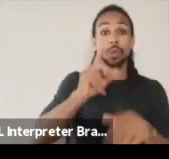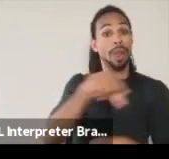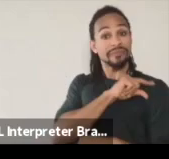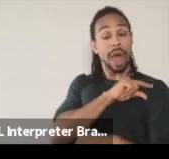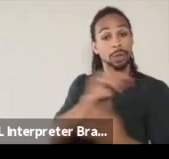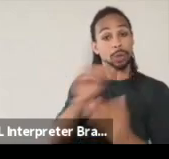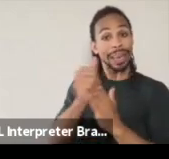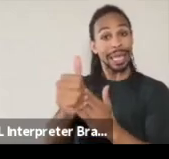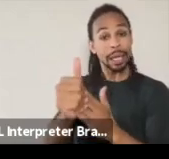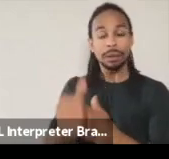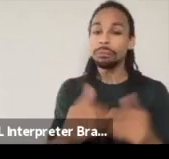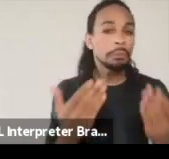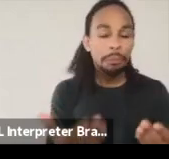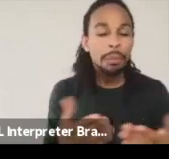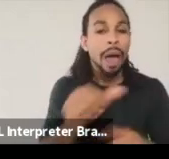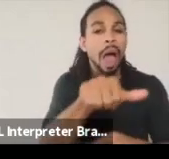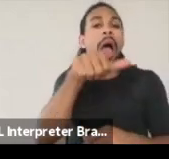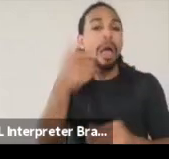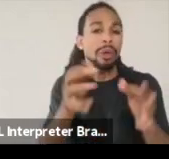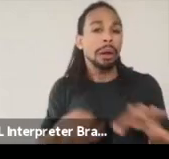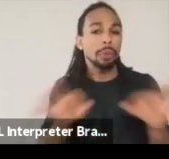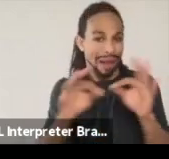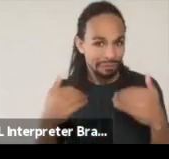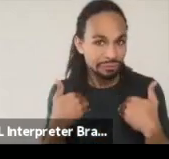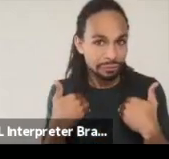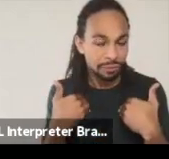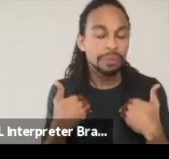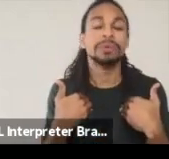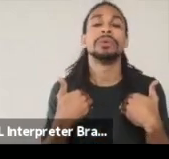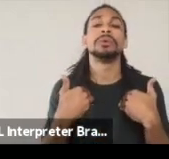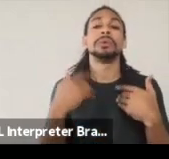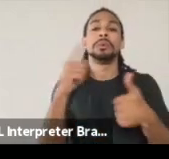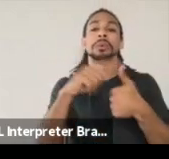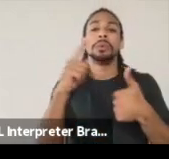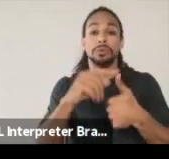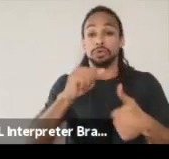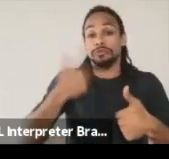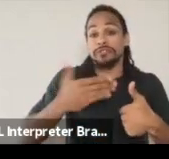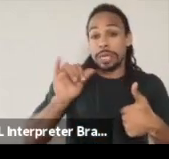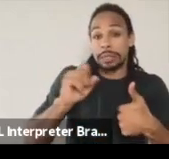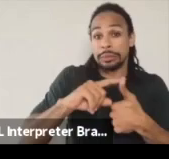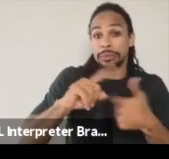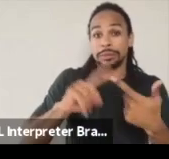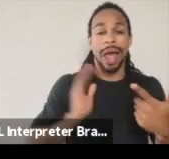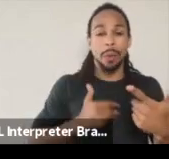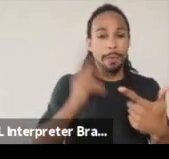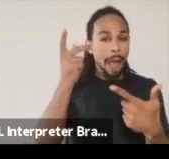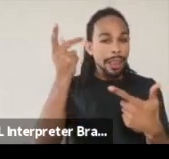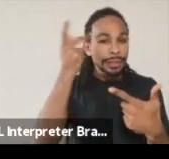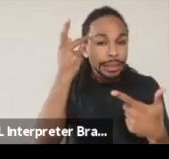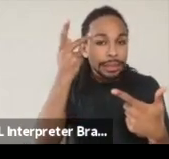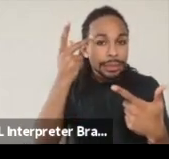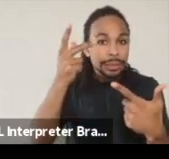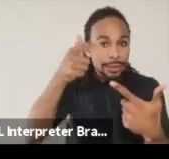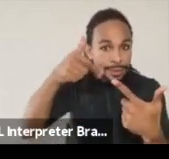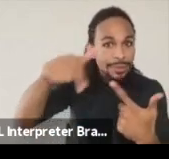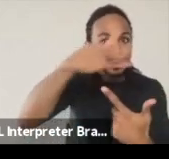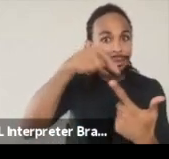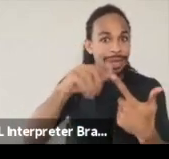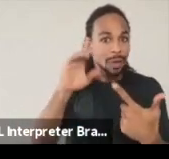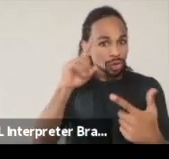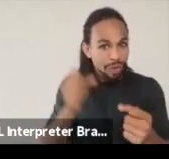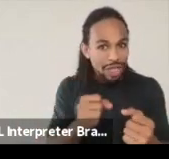very important for me is that our politic and our strategy and our commitments